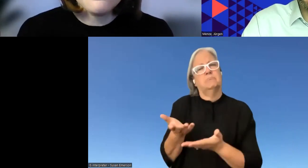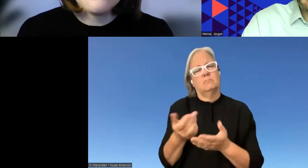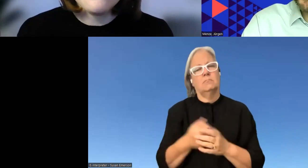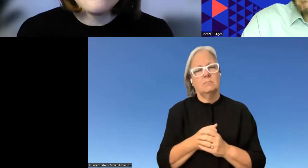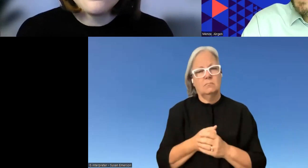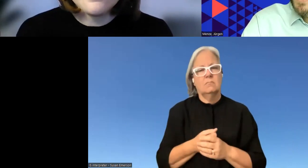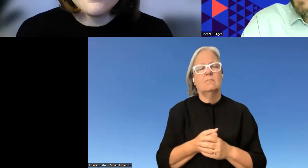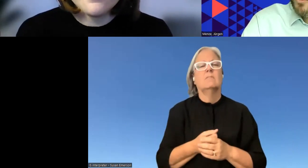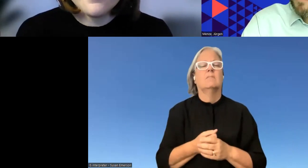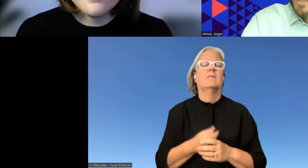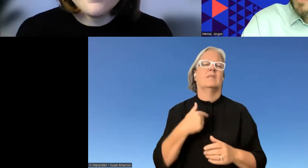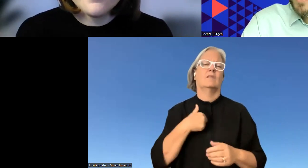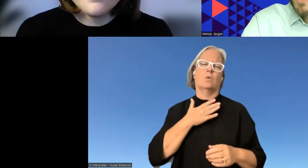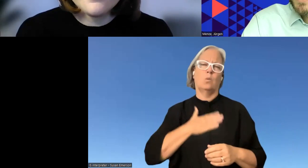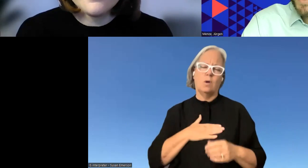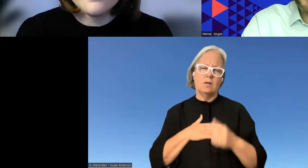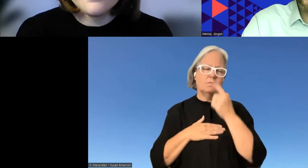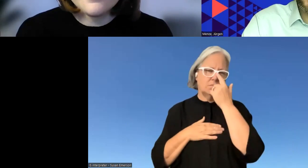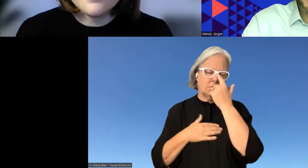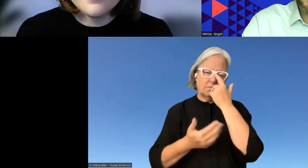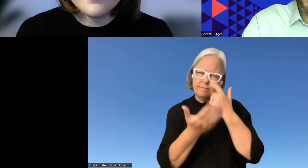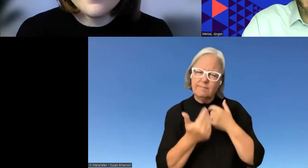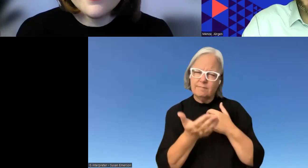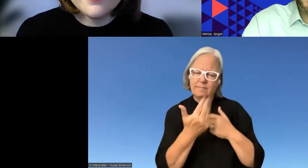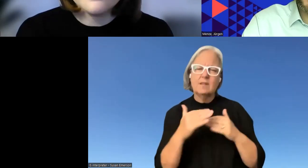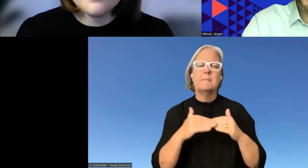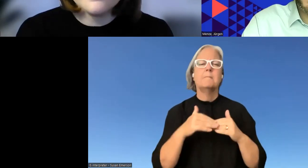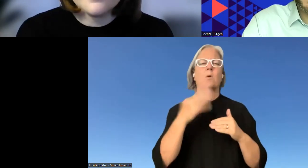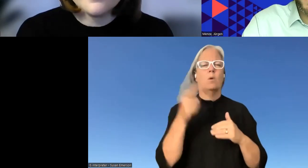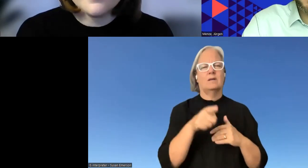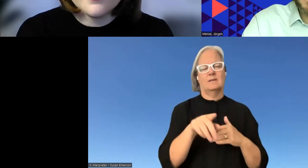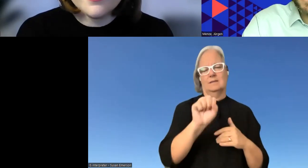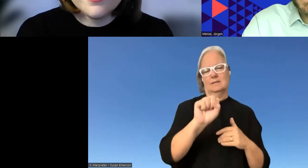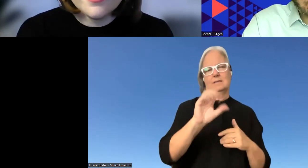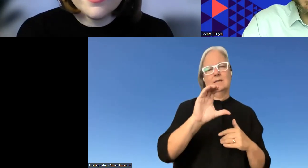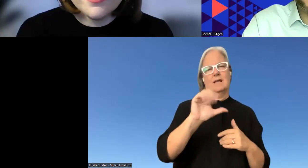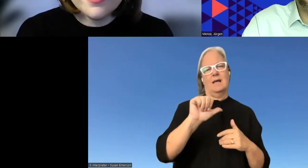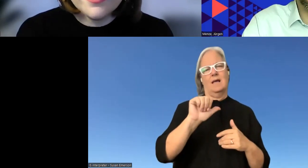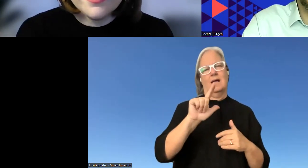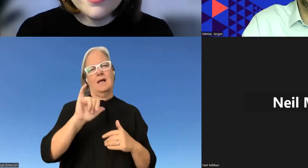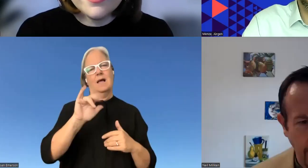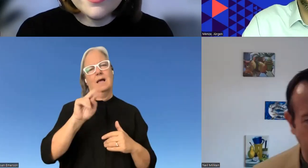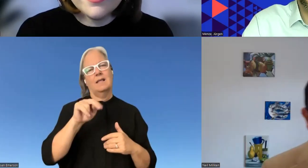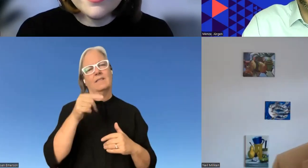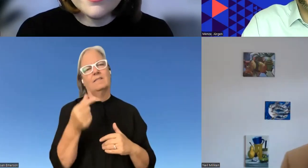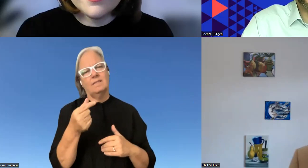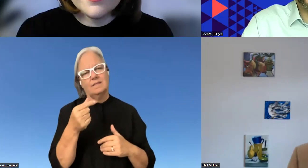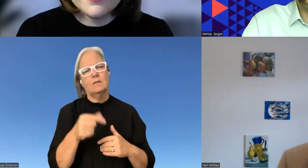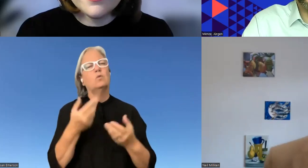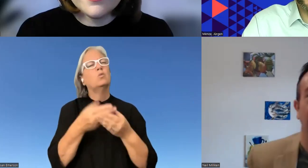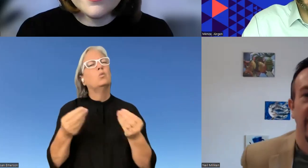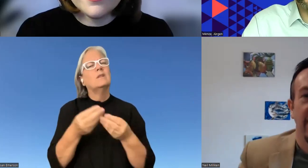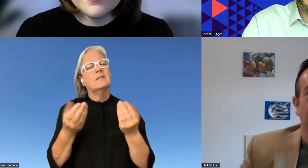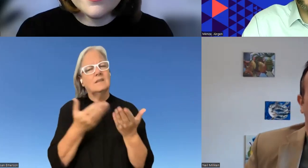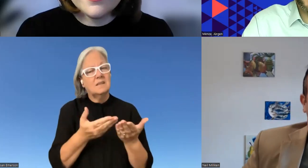I also want to hear more about the Scaling Solutions program in which Atos is involved. Maybe, of course, Anna, you can say